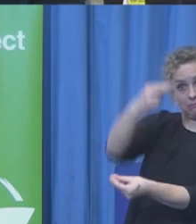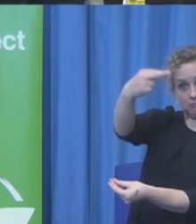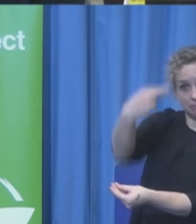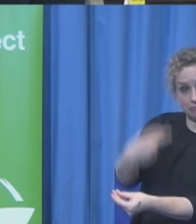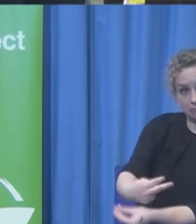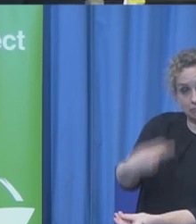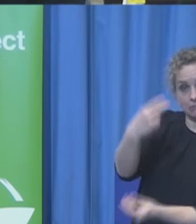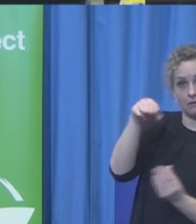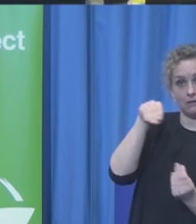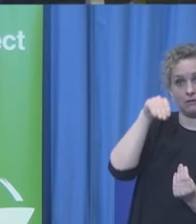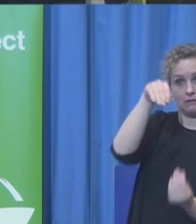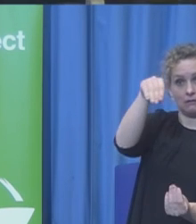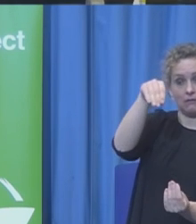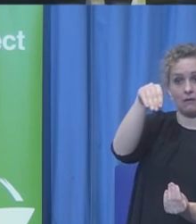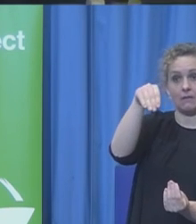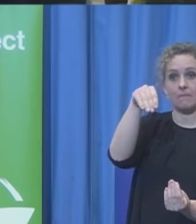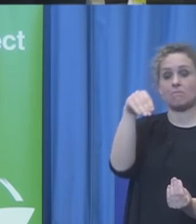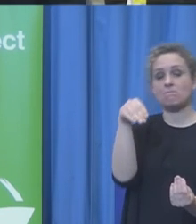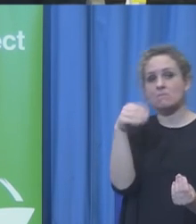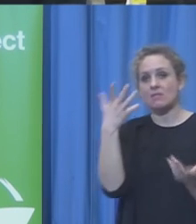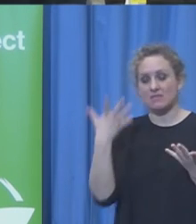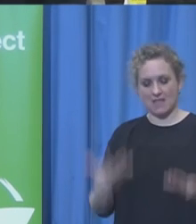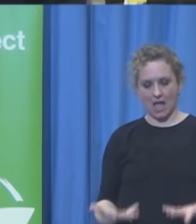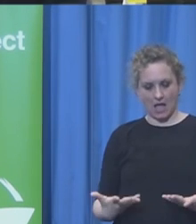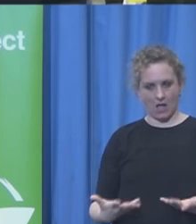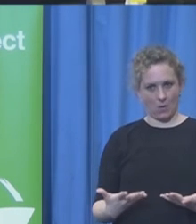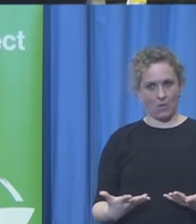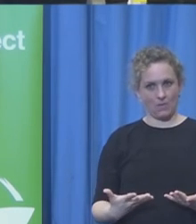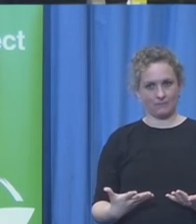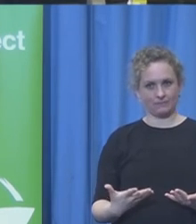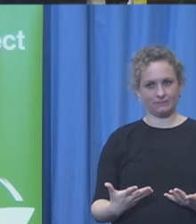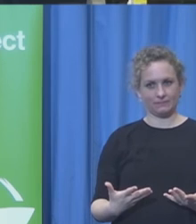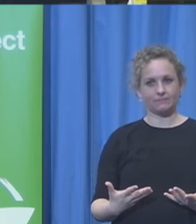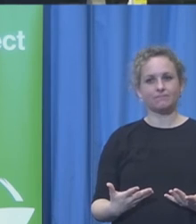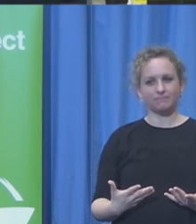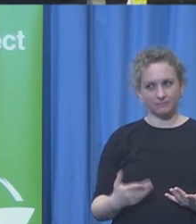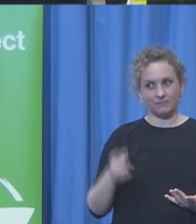But now the process is on the Council, it's on the Parliament, so I would say talk to your member